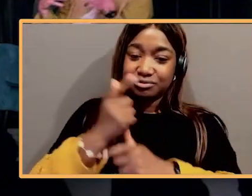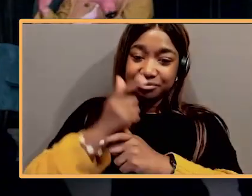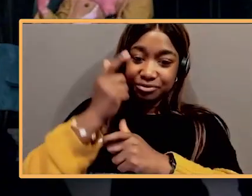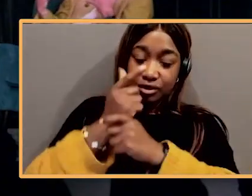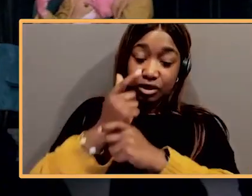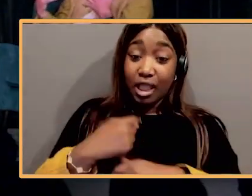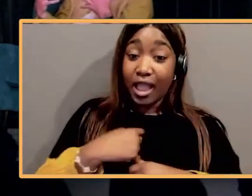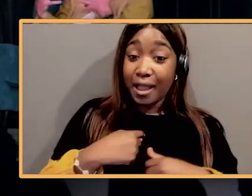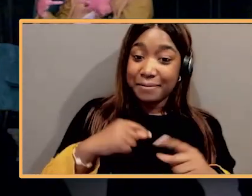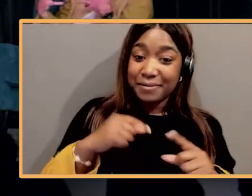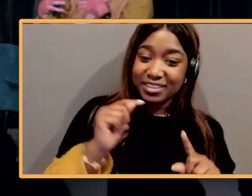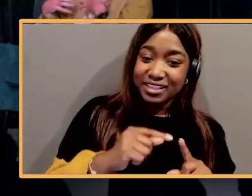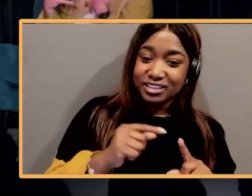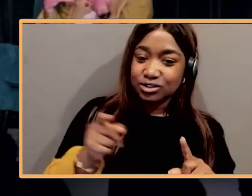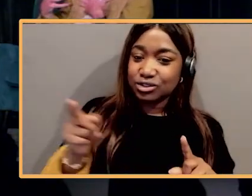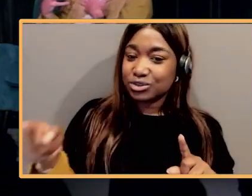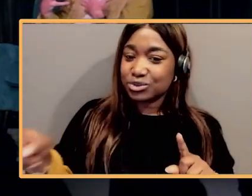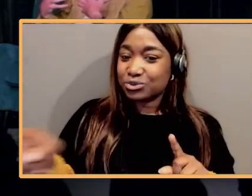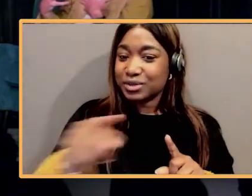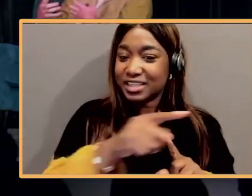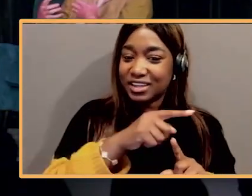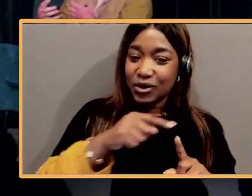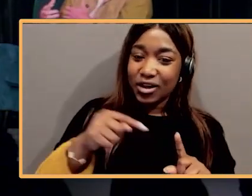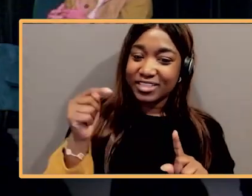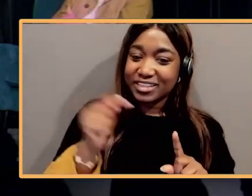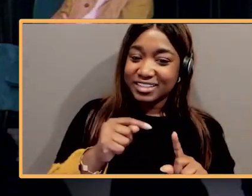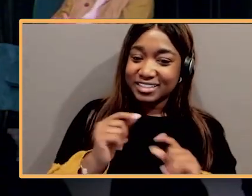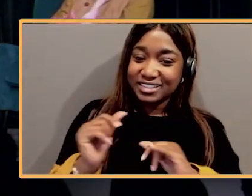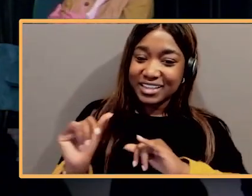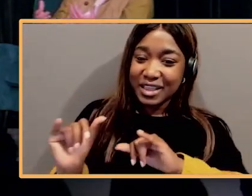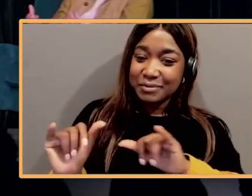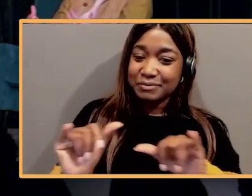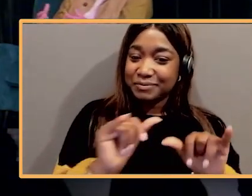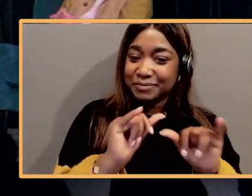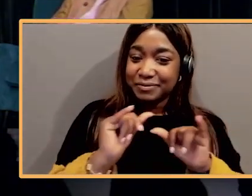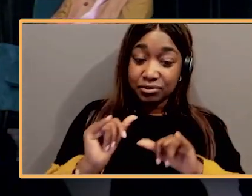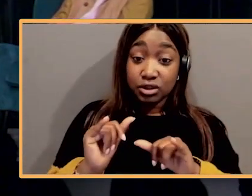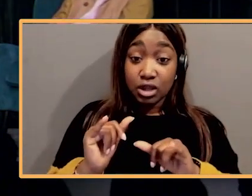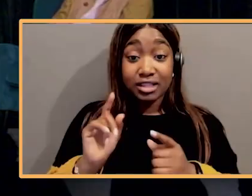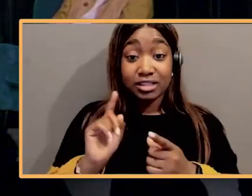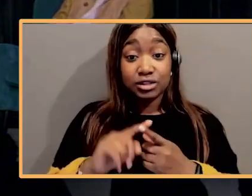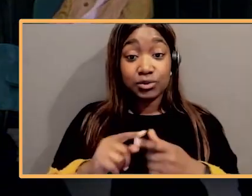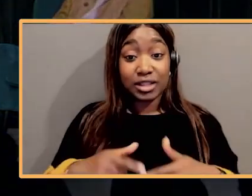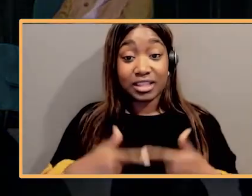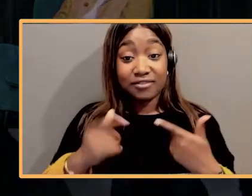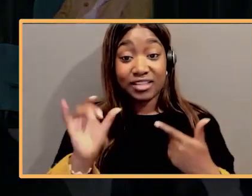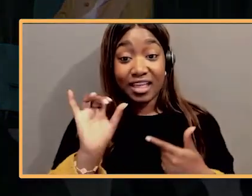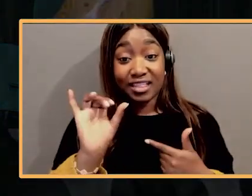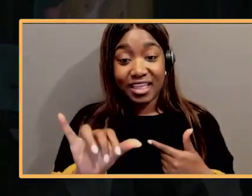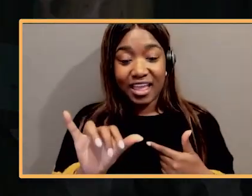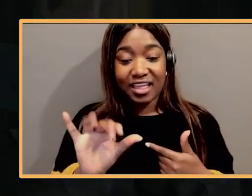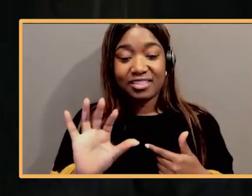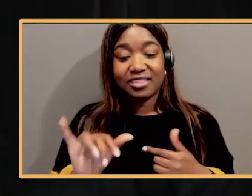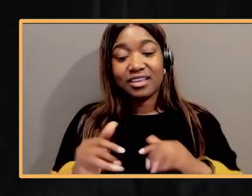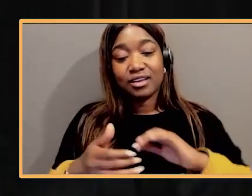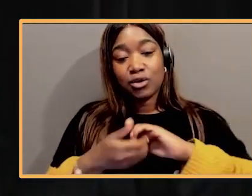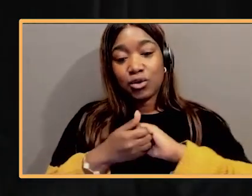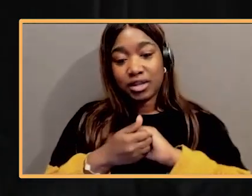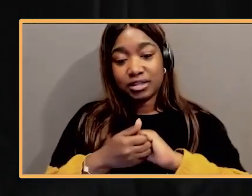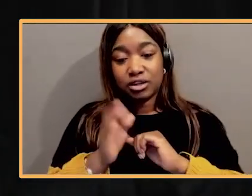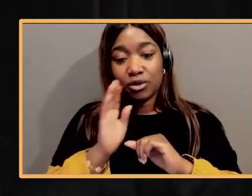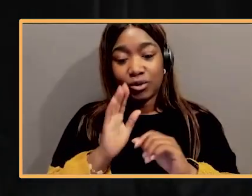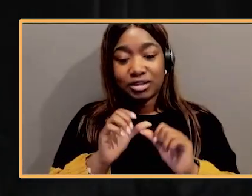this. And I think until we actually begin to live like that, I think that the coalitions are going to continue